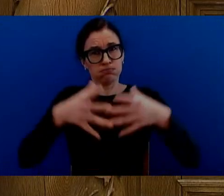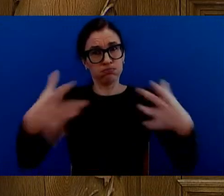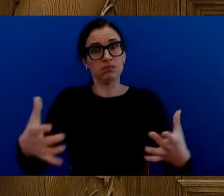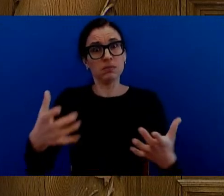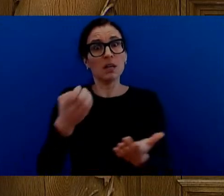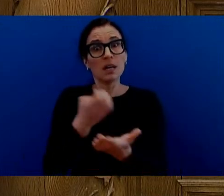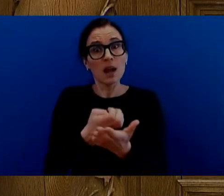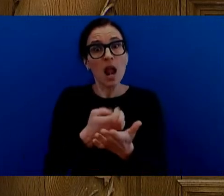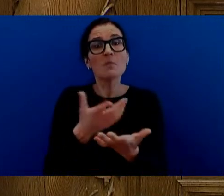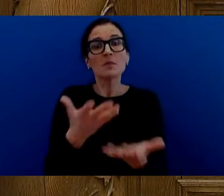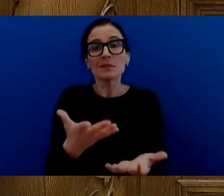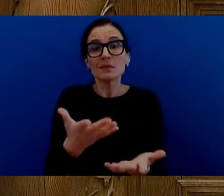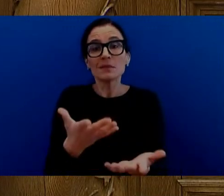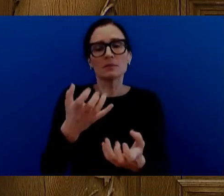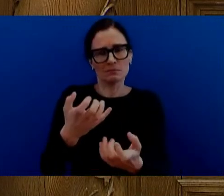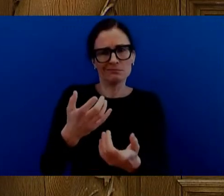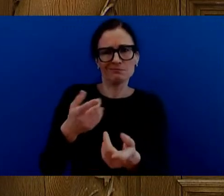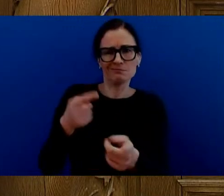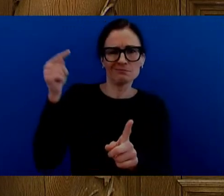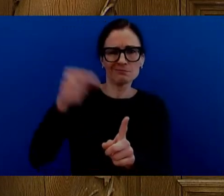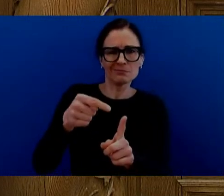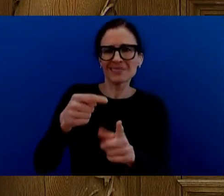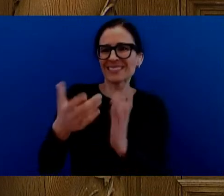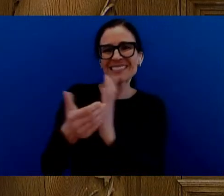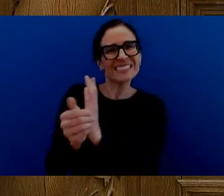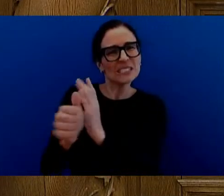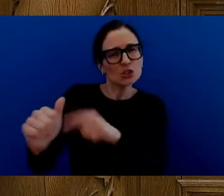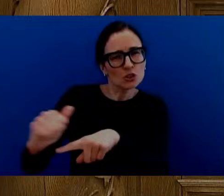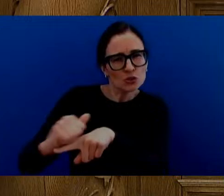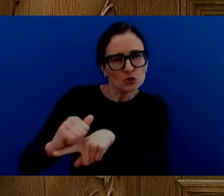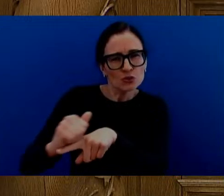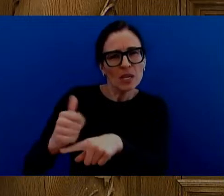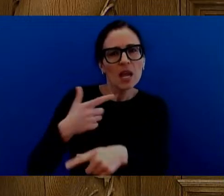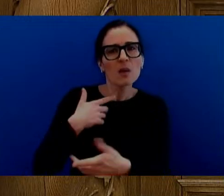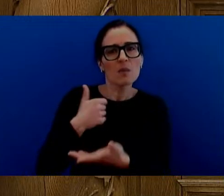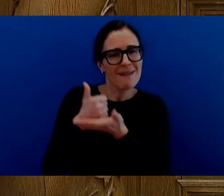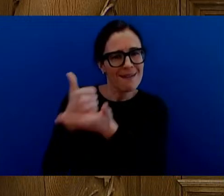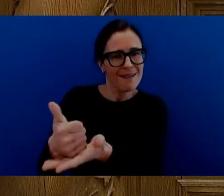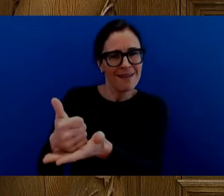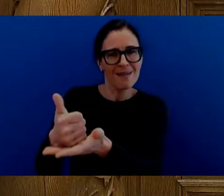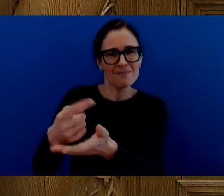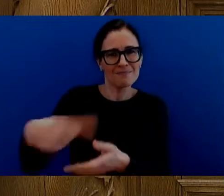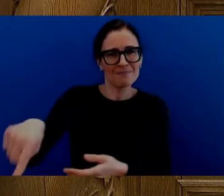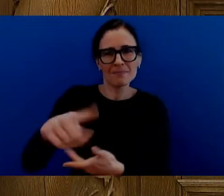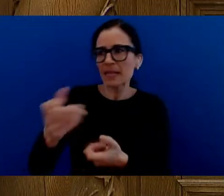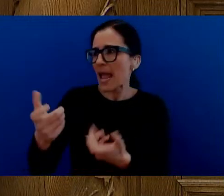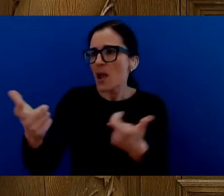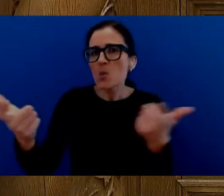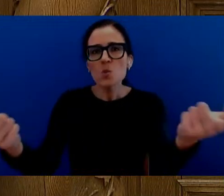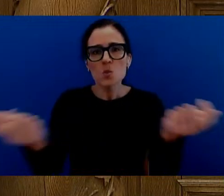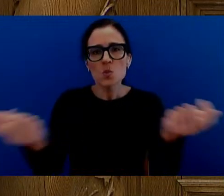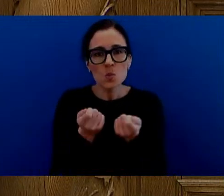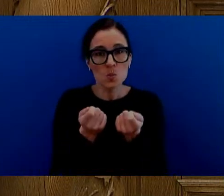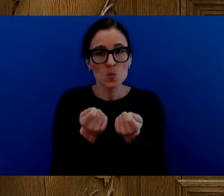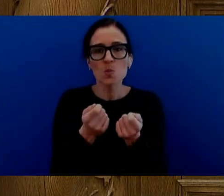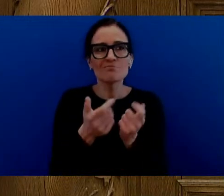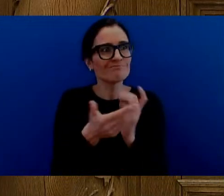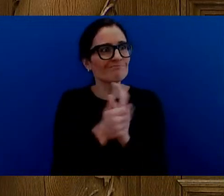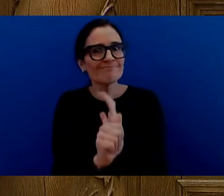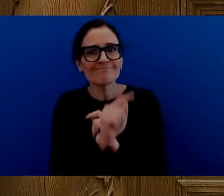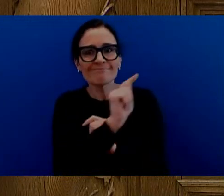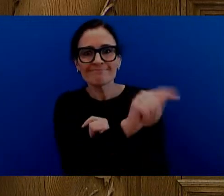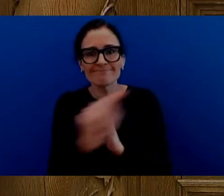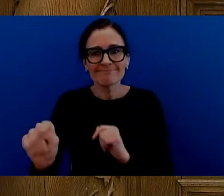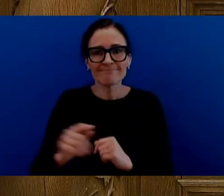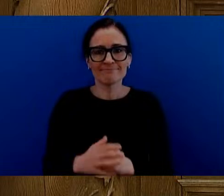thrive. To that end, your government will work closely with industry, labor, and post-secondary institutions